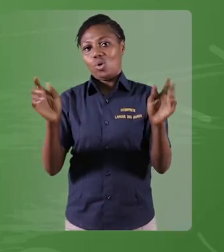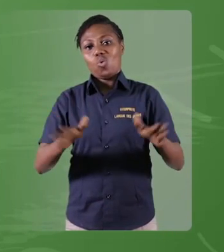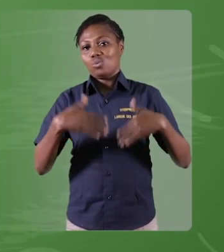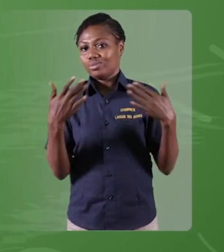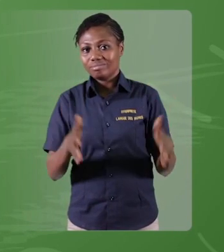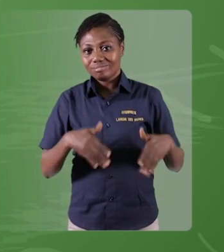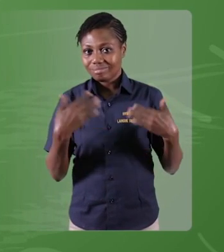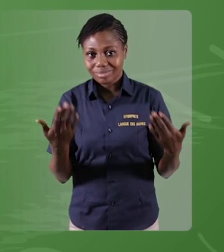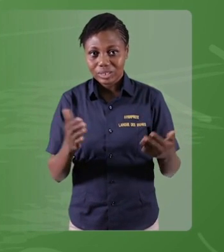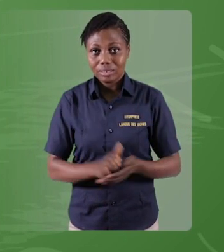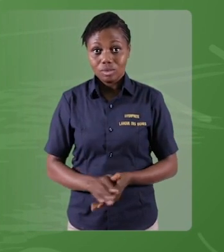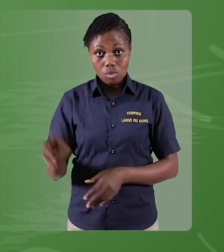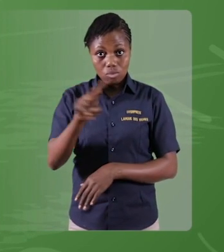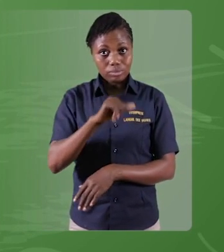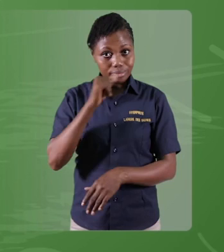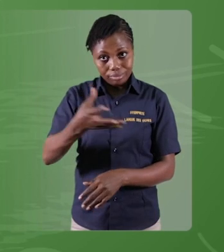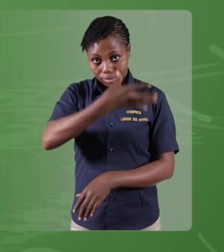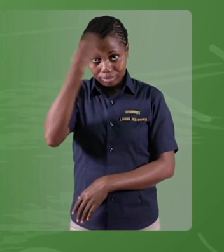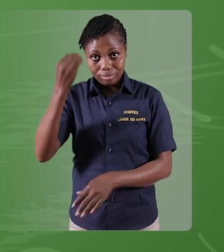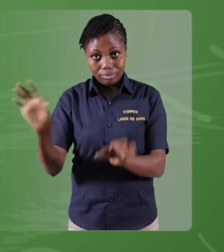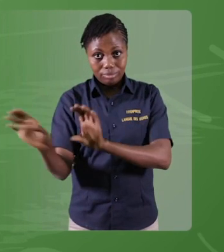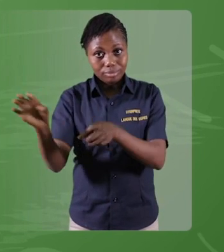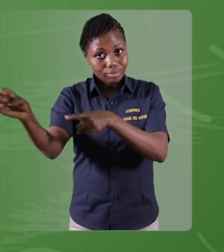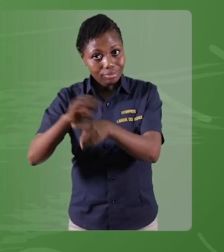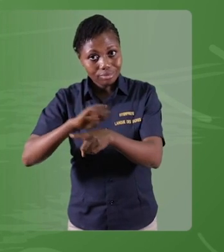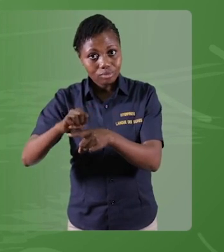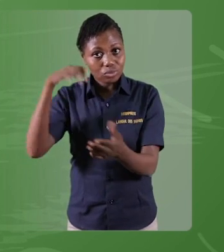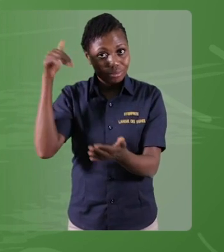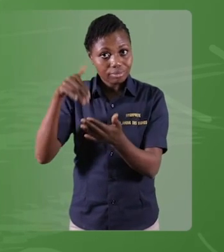it. Thank you for being with us. Keep